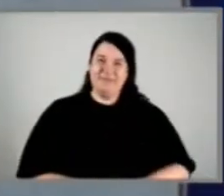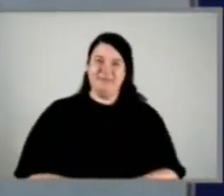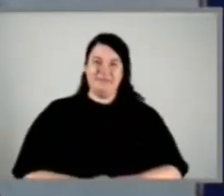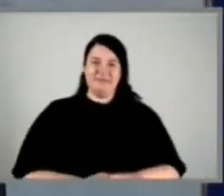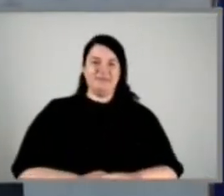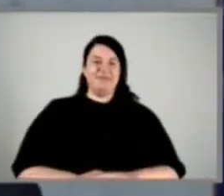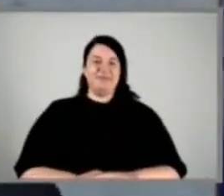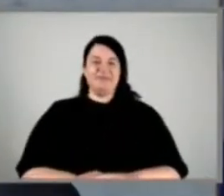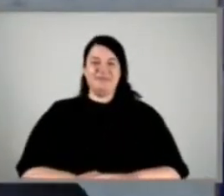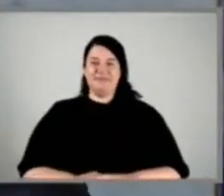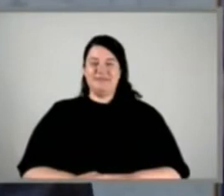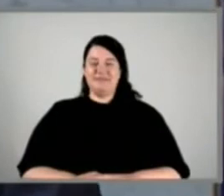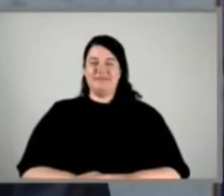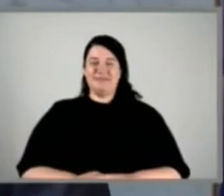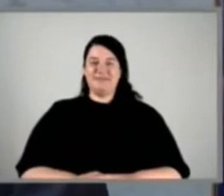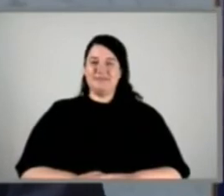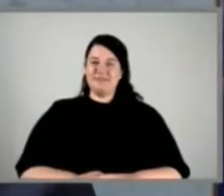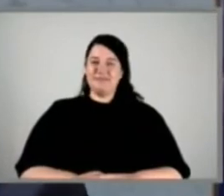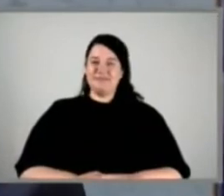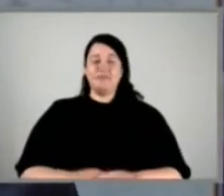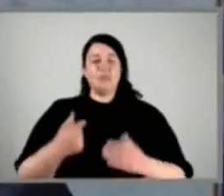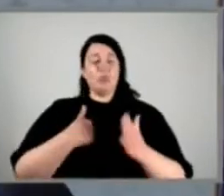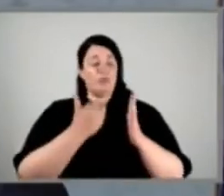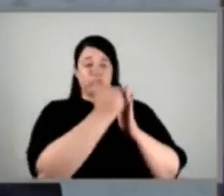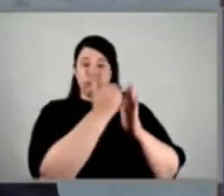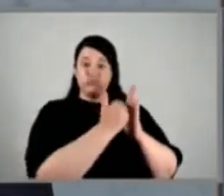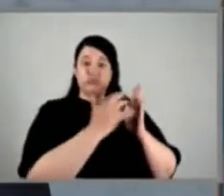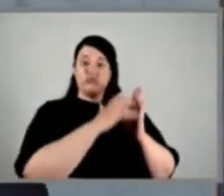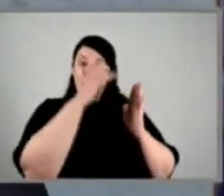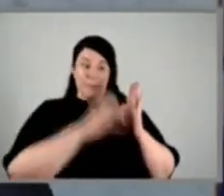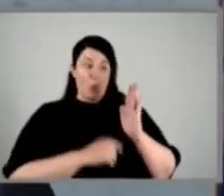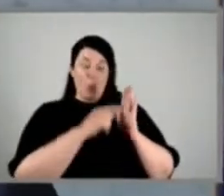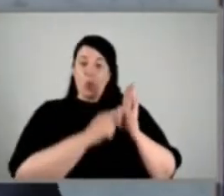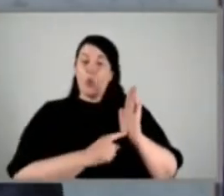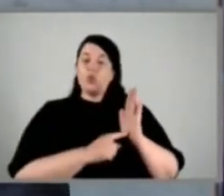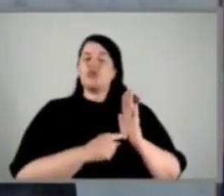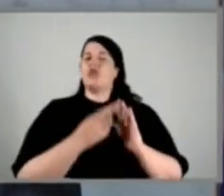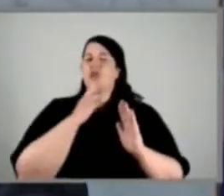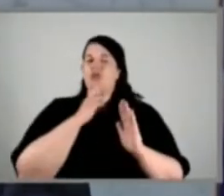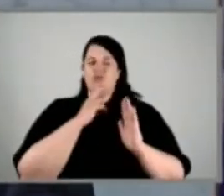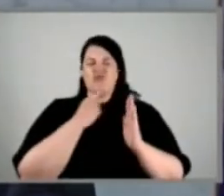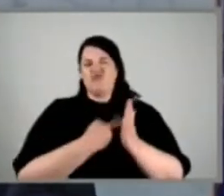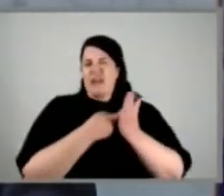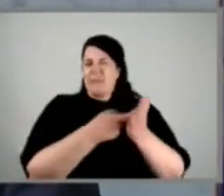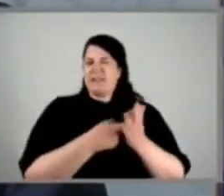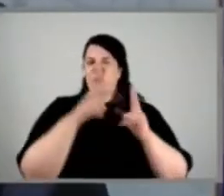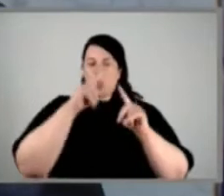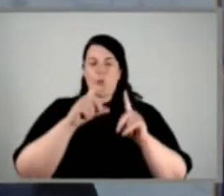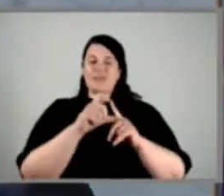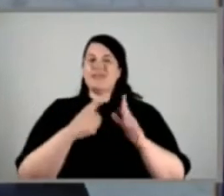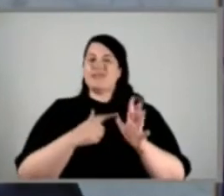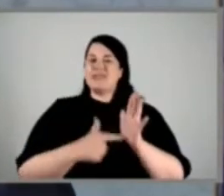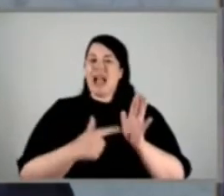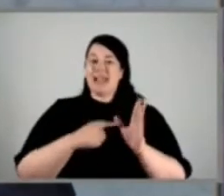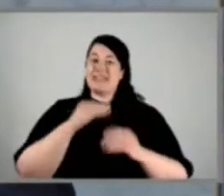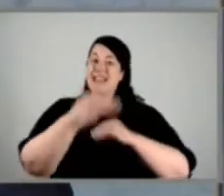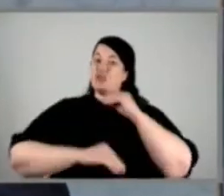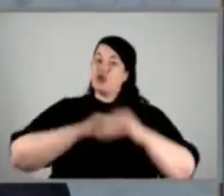mechanism we recommended, which we've just called the data exchange, is a very light touch but highly efficient